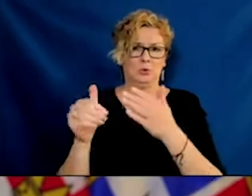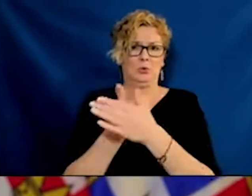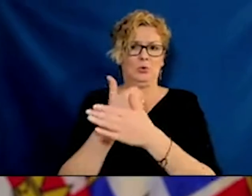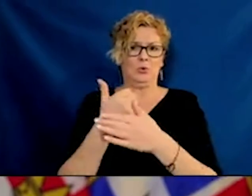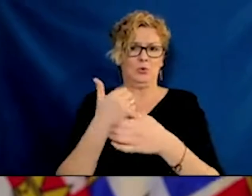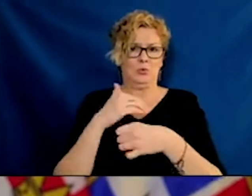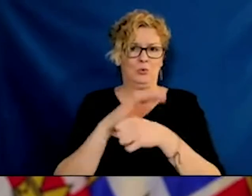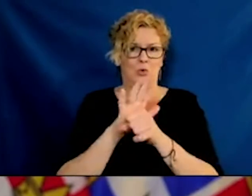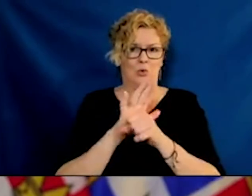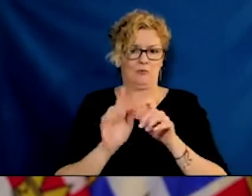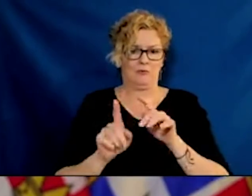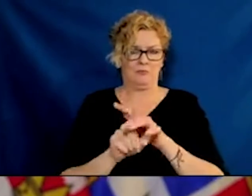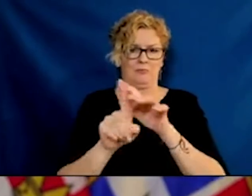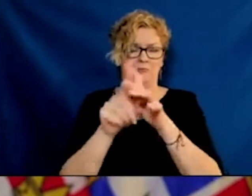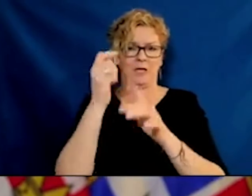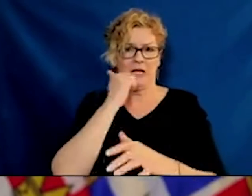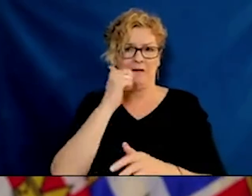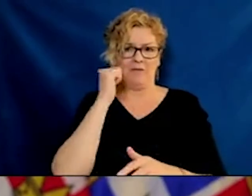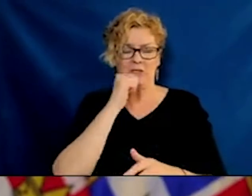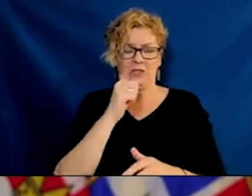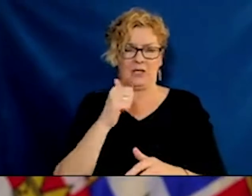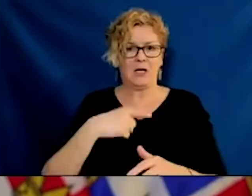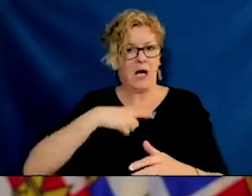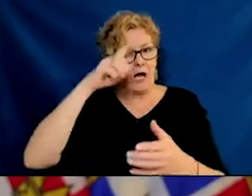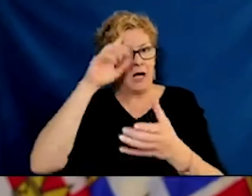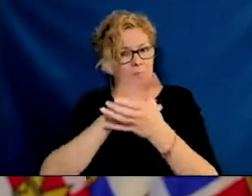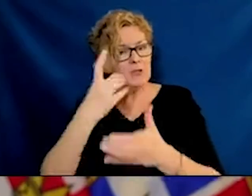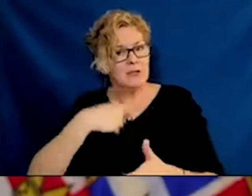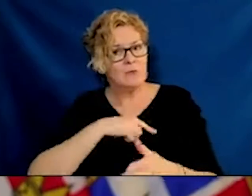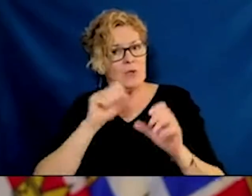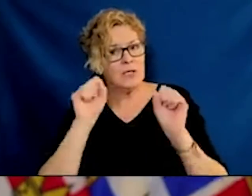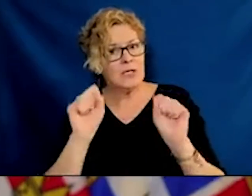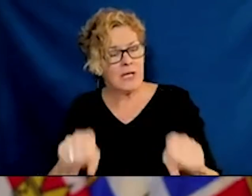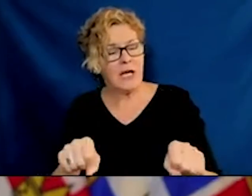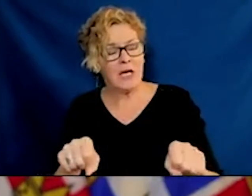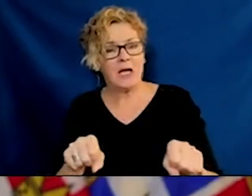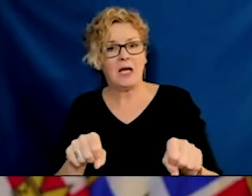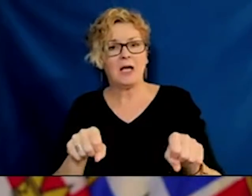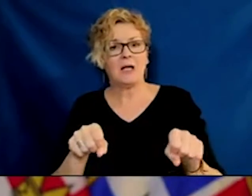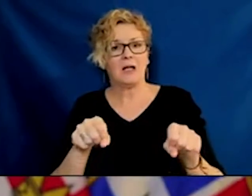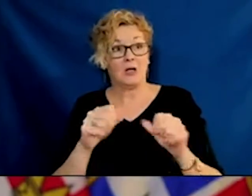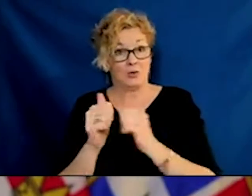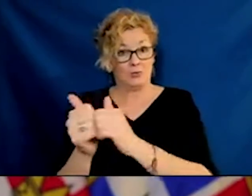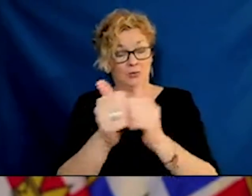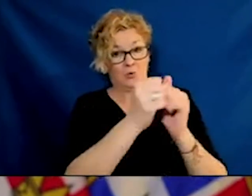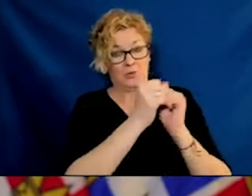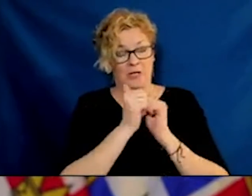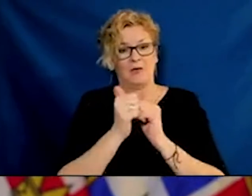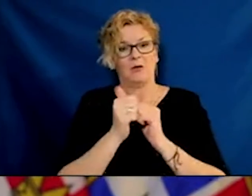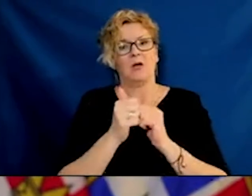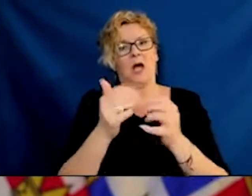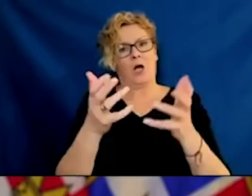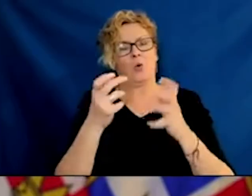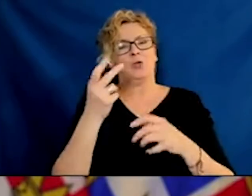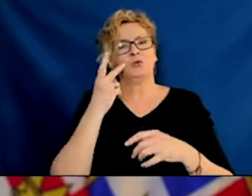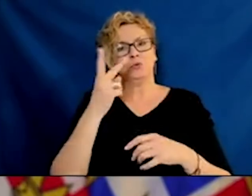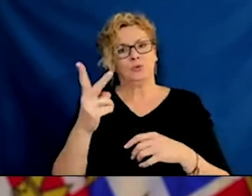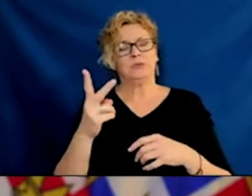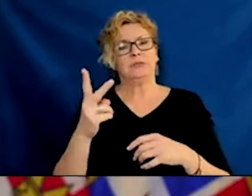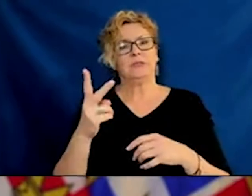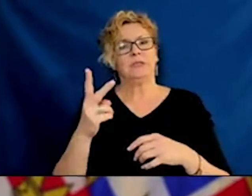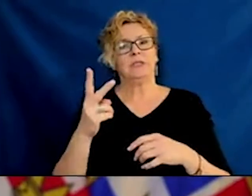believe we can bend our curve. Not just plateau, but bend it back